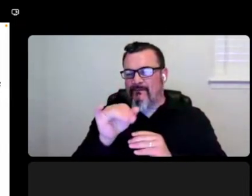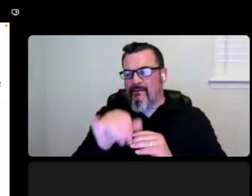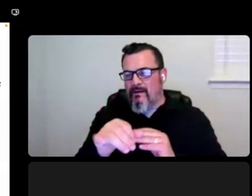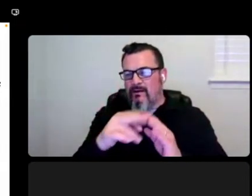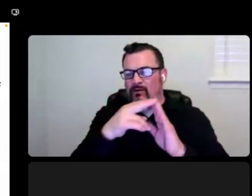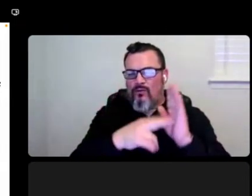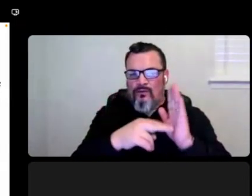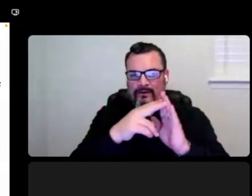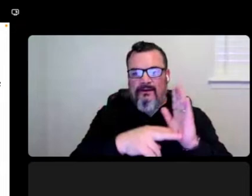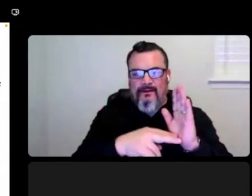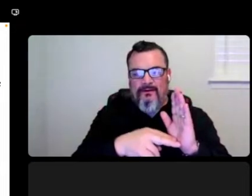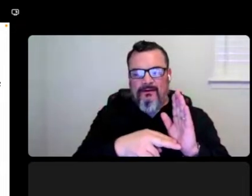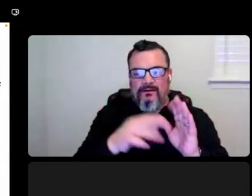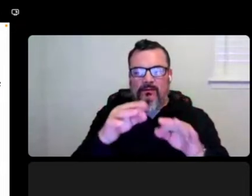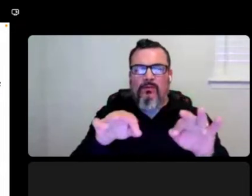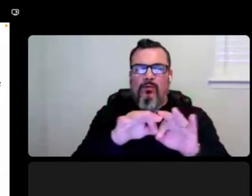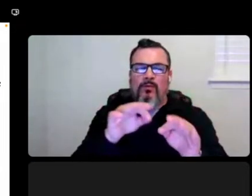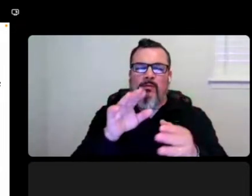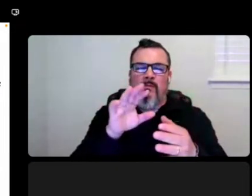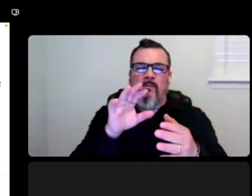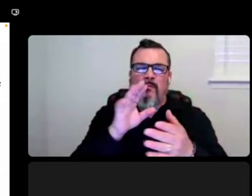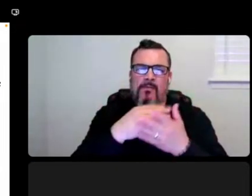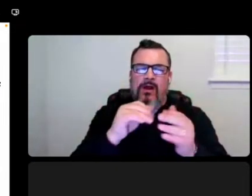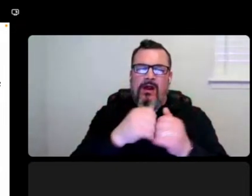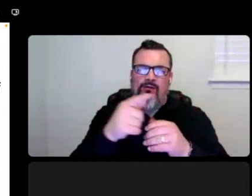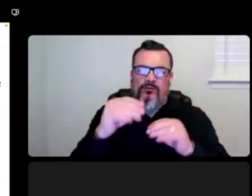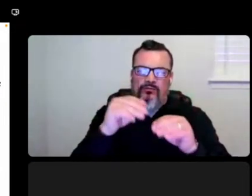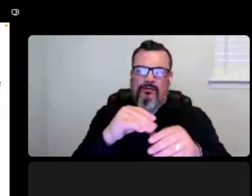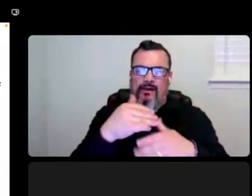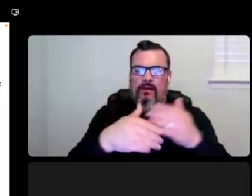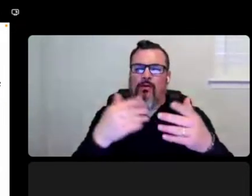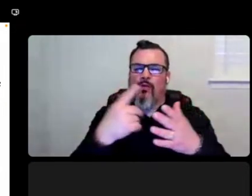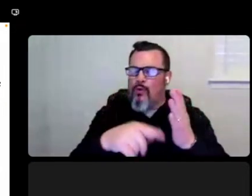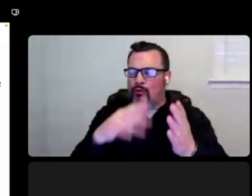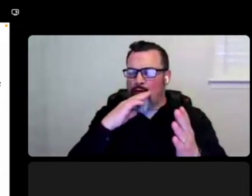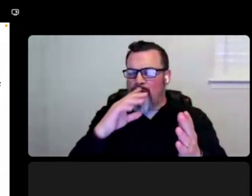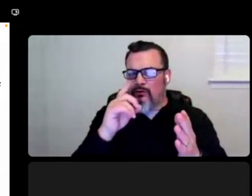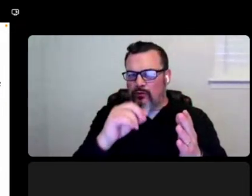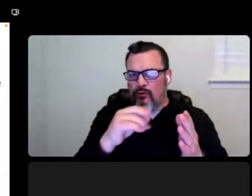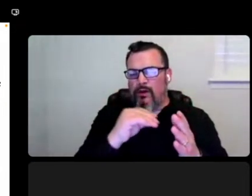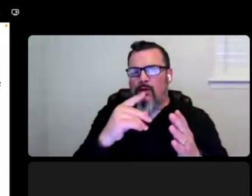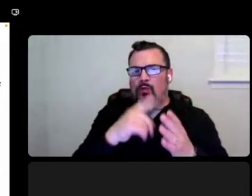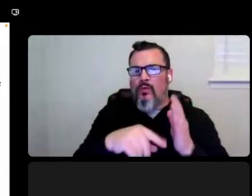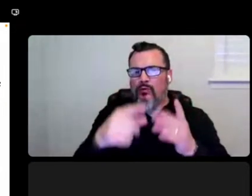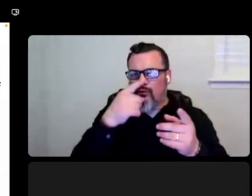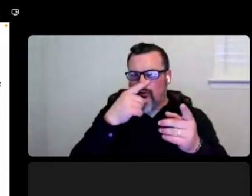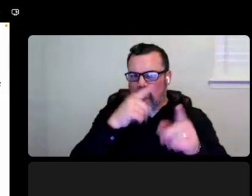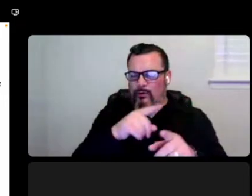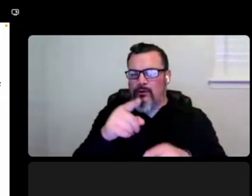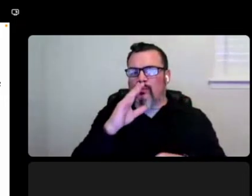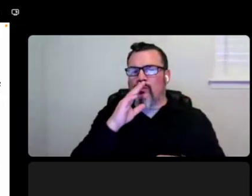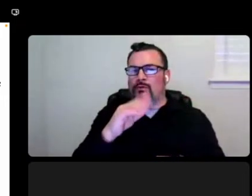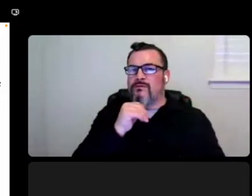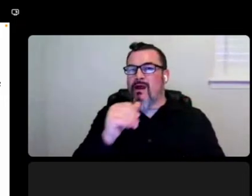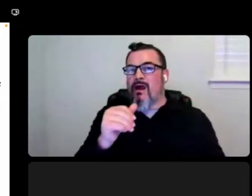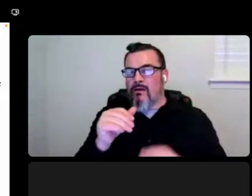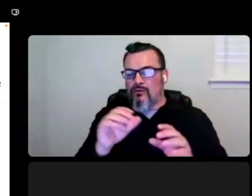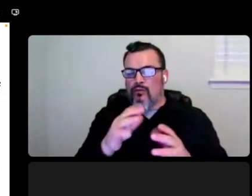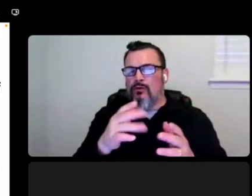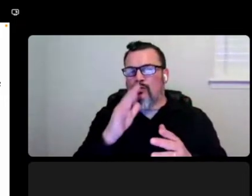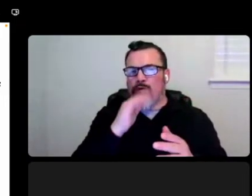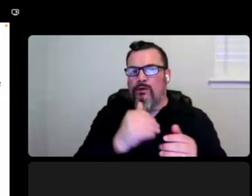read. The important part is how you put that into action. What you will do and what you agree you will not do or what you'll